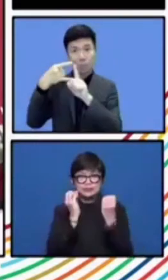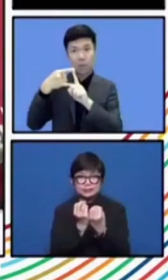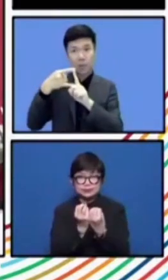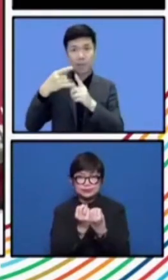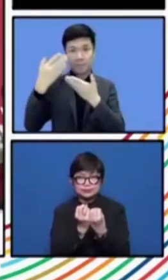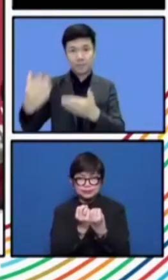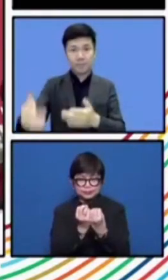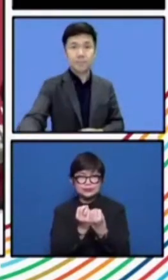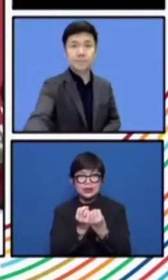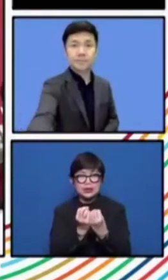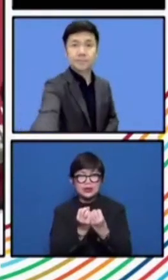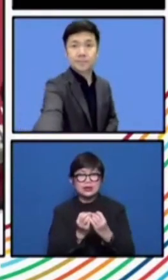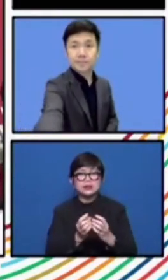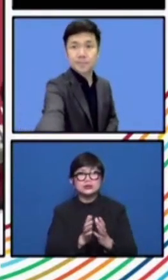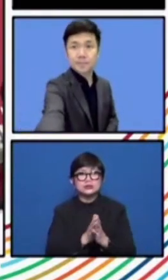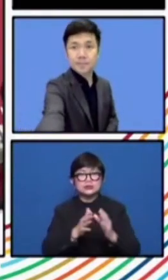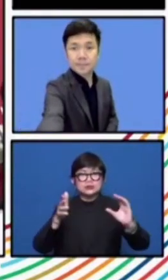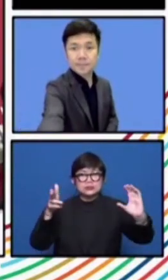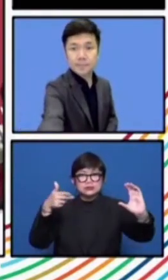have the flow